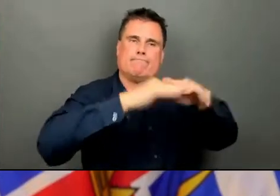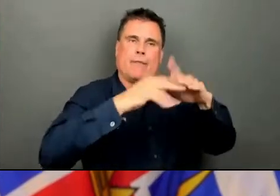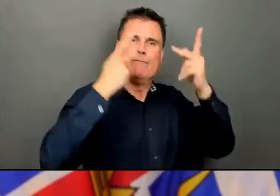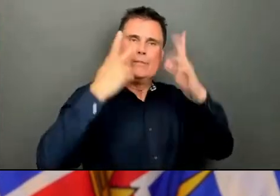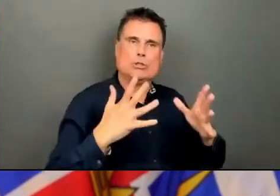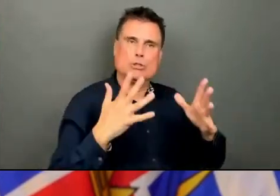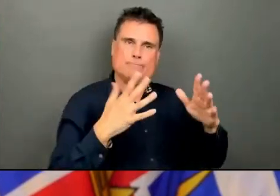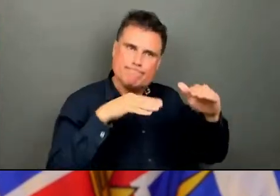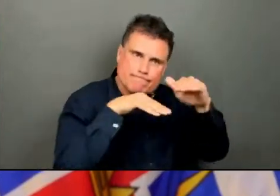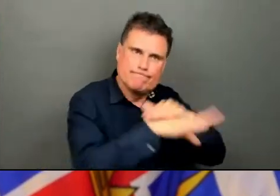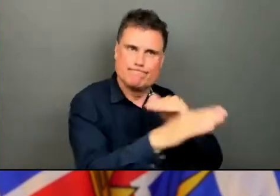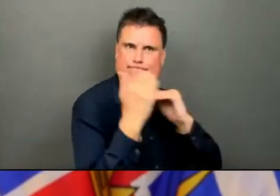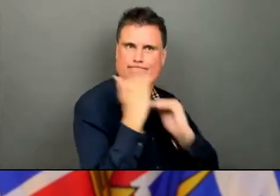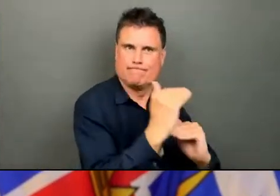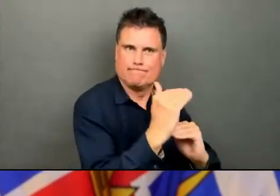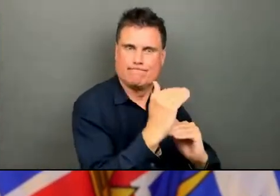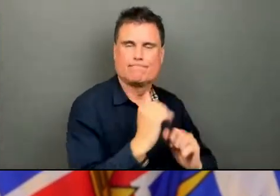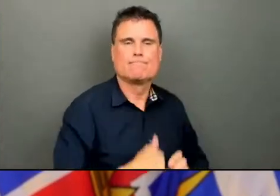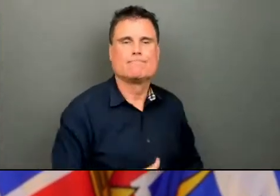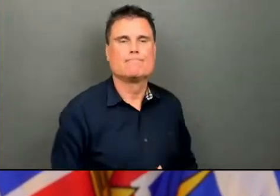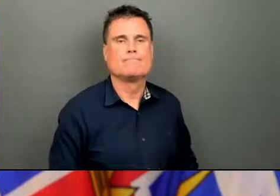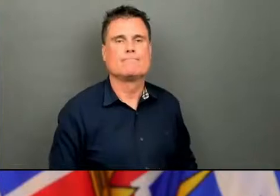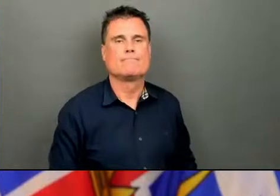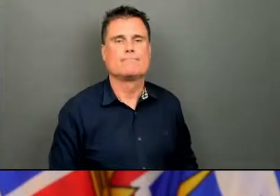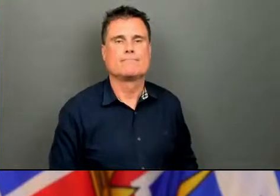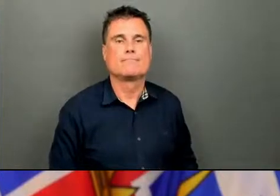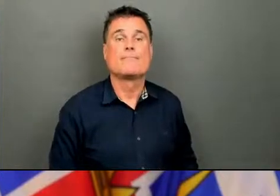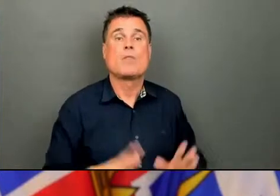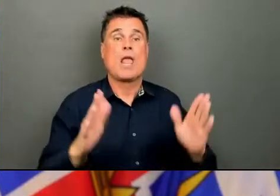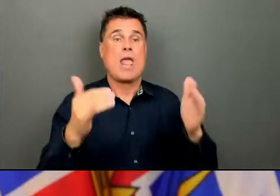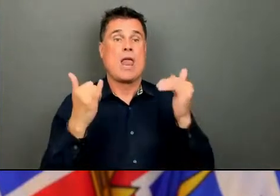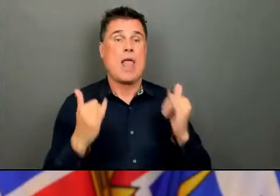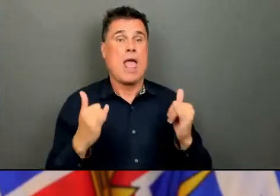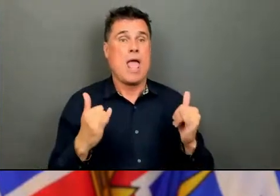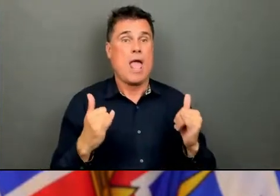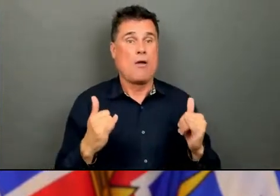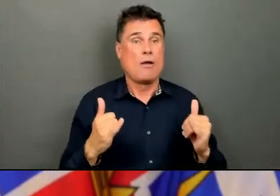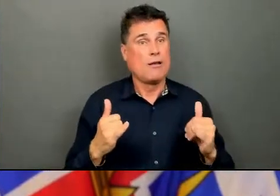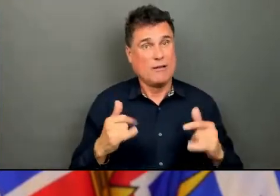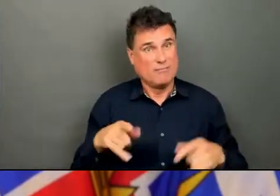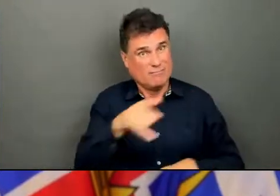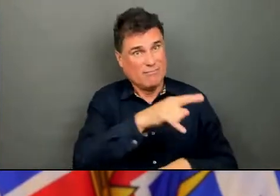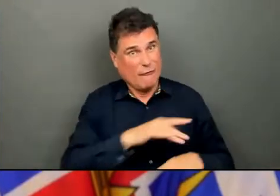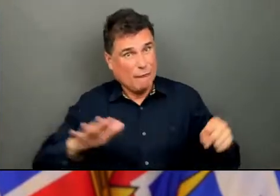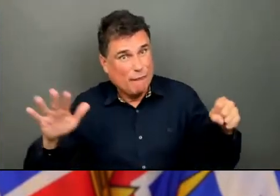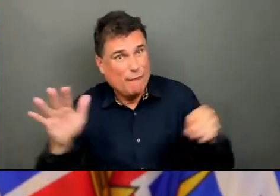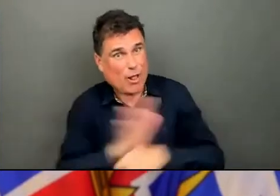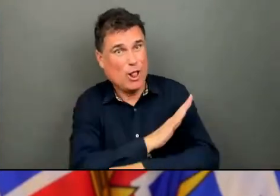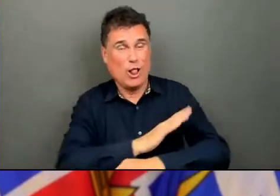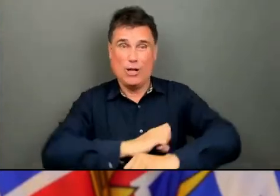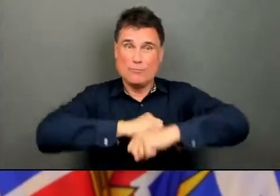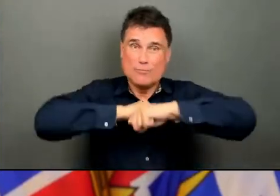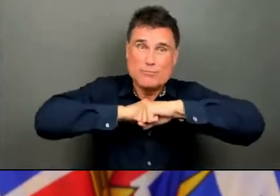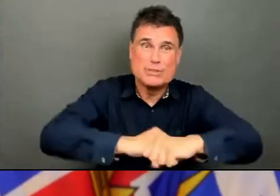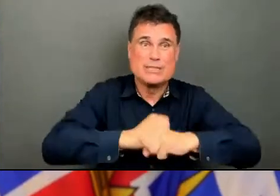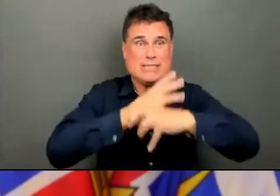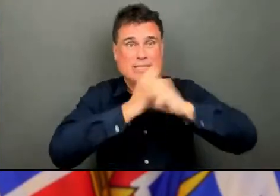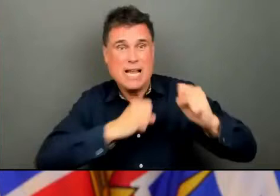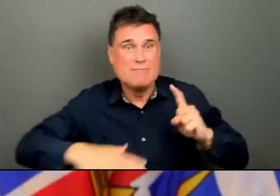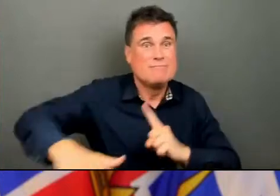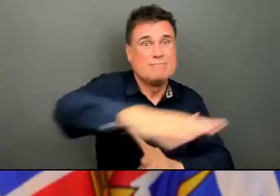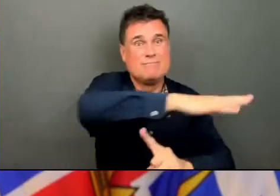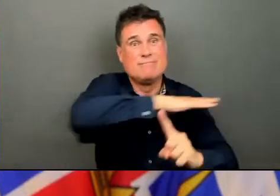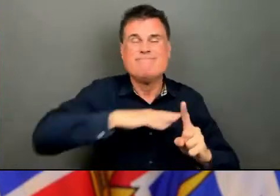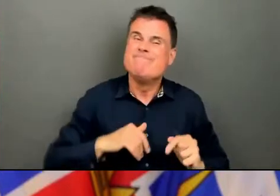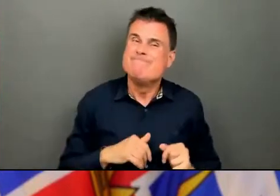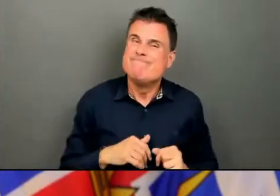place where we have sufficient protection in our communities to expand from there. But we will